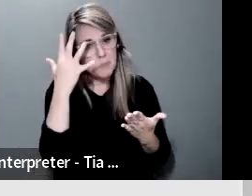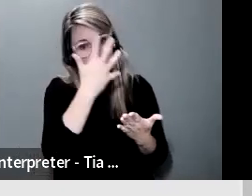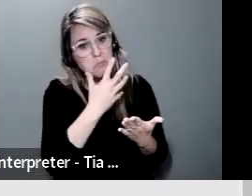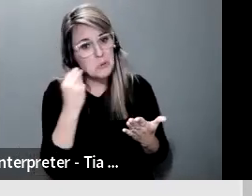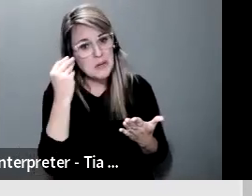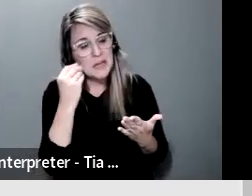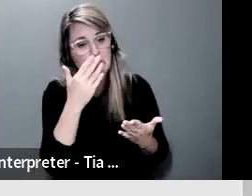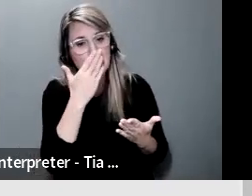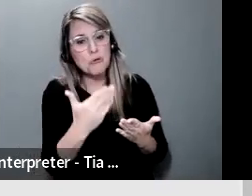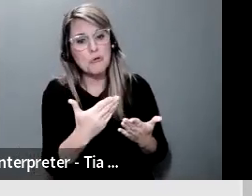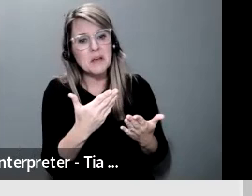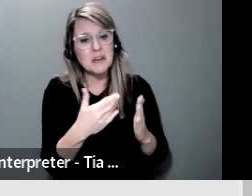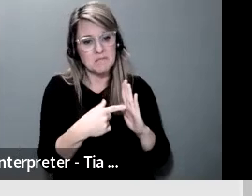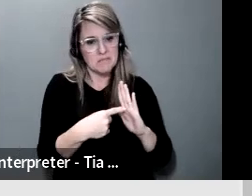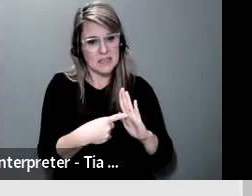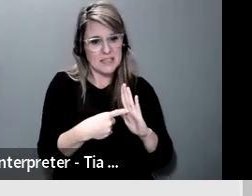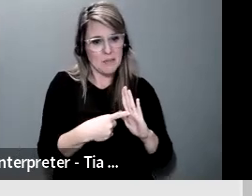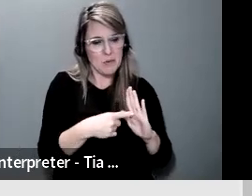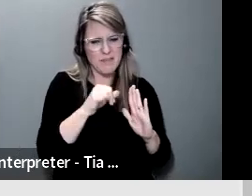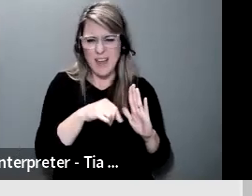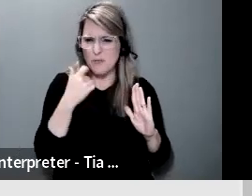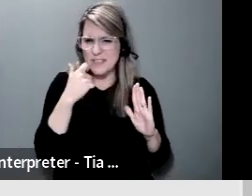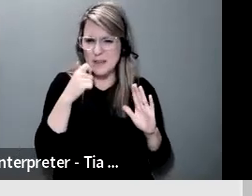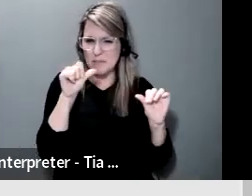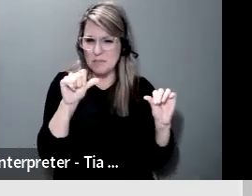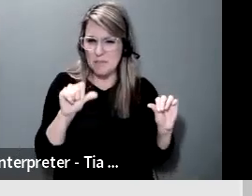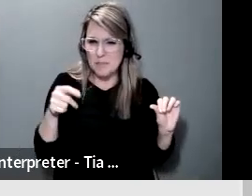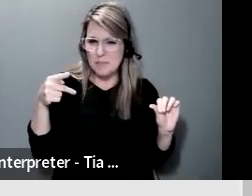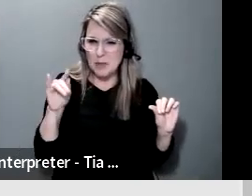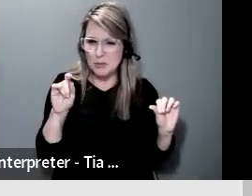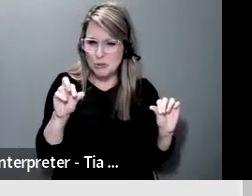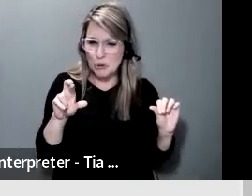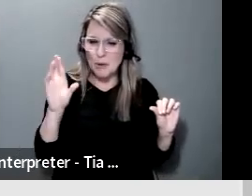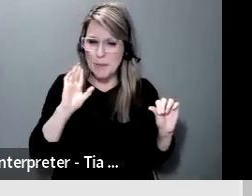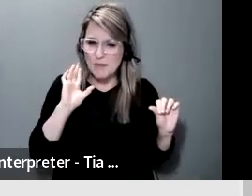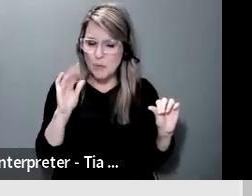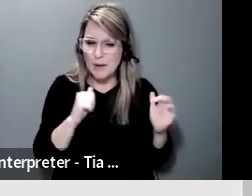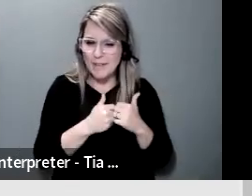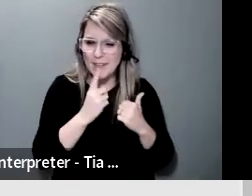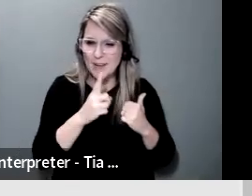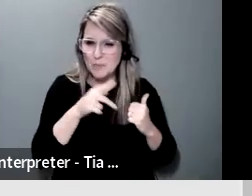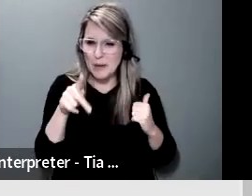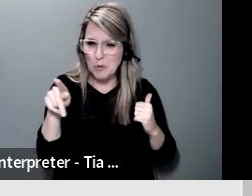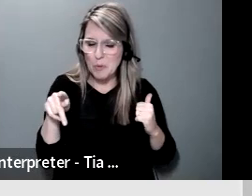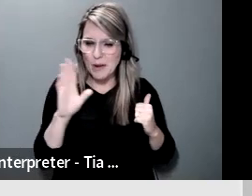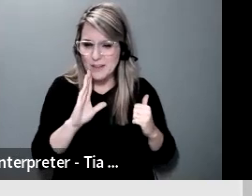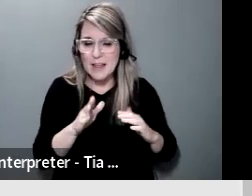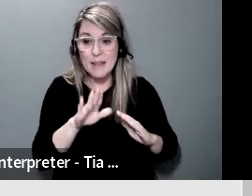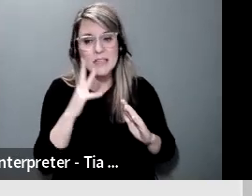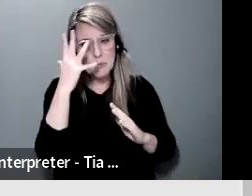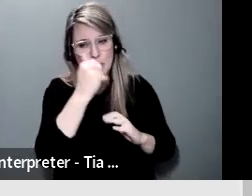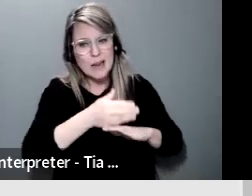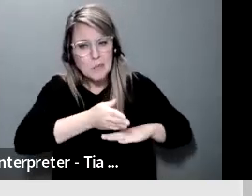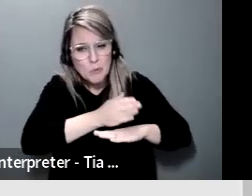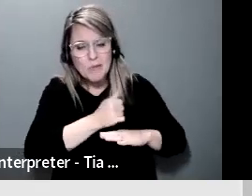applicable example of that poster that we had a screenshot of way earlier in the presentation. So that